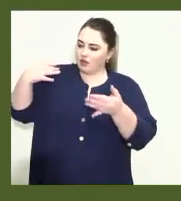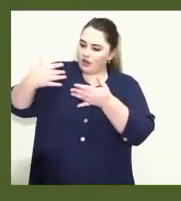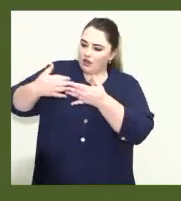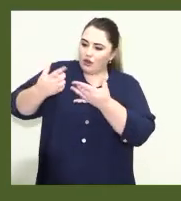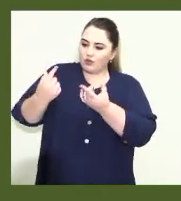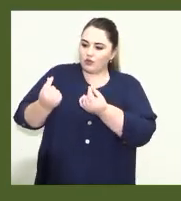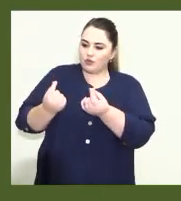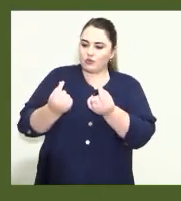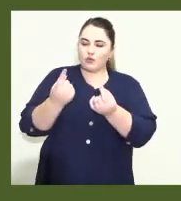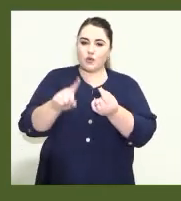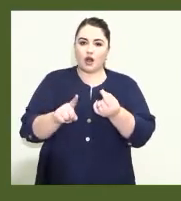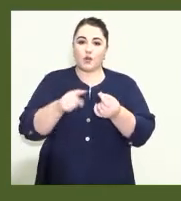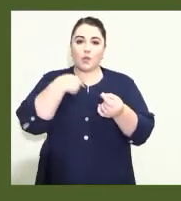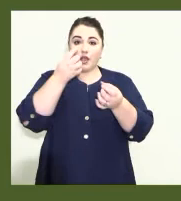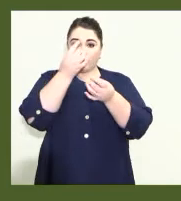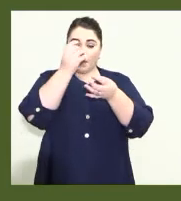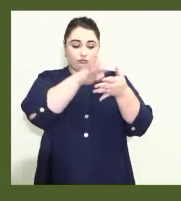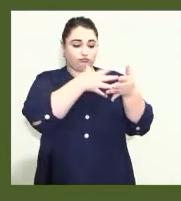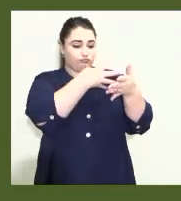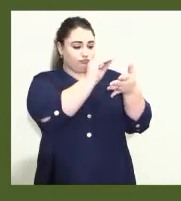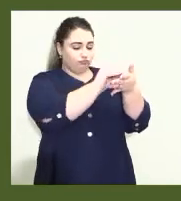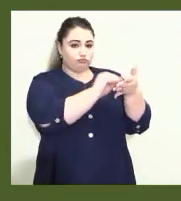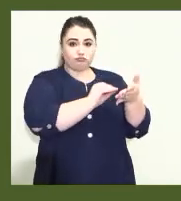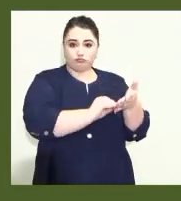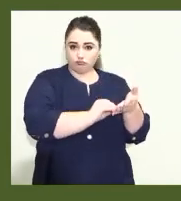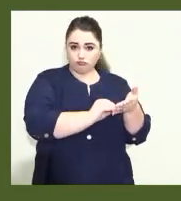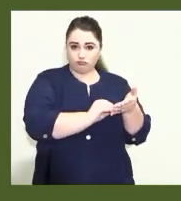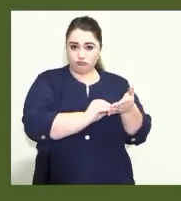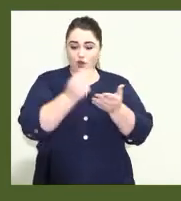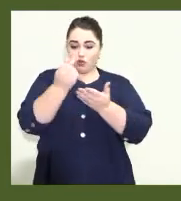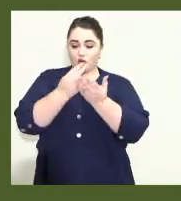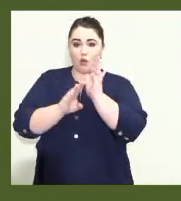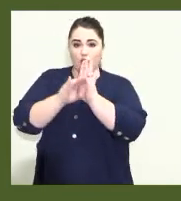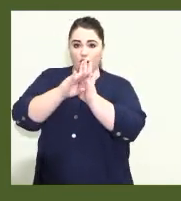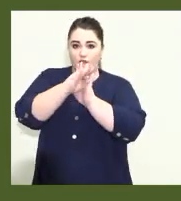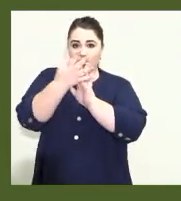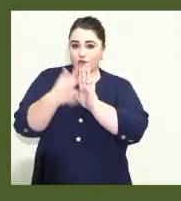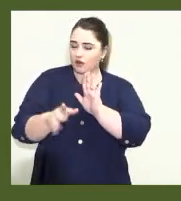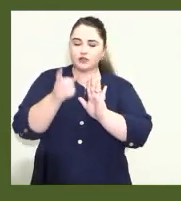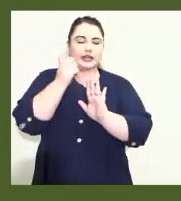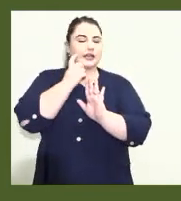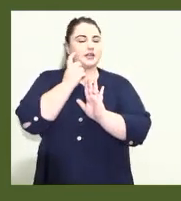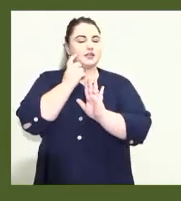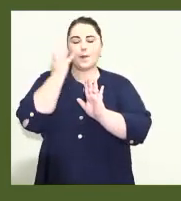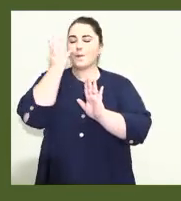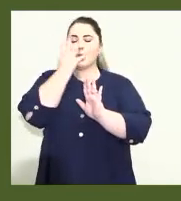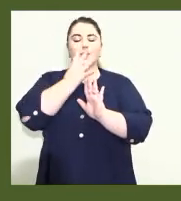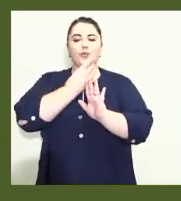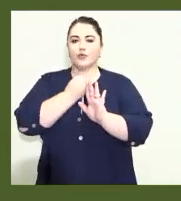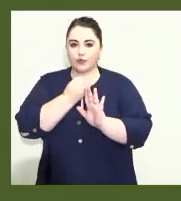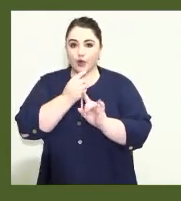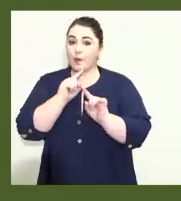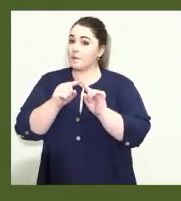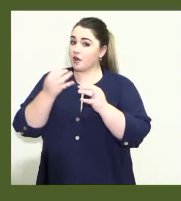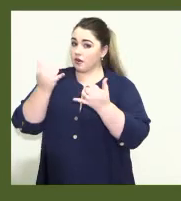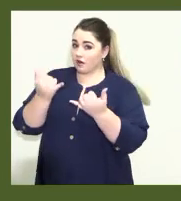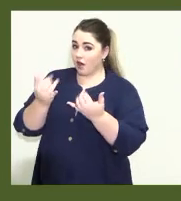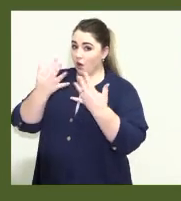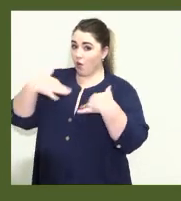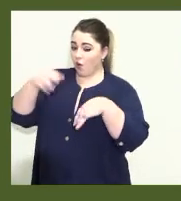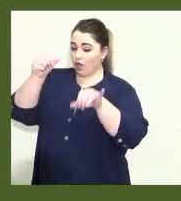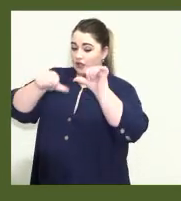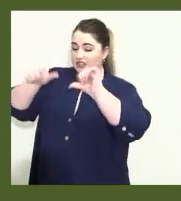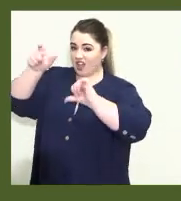what we've done so far, we've tabulated our information. You've drawn a graph which is so easy on the eye, but we all